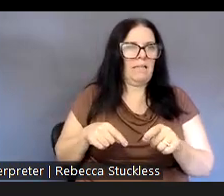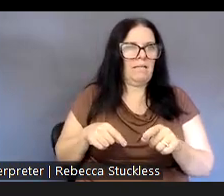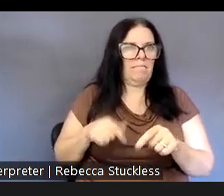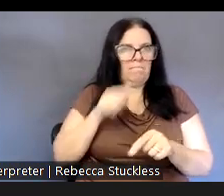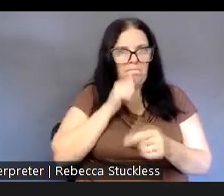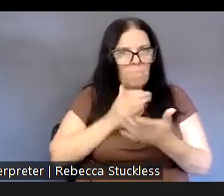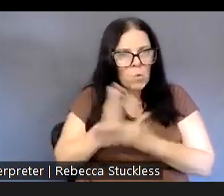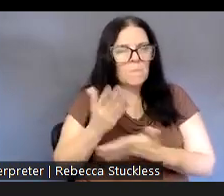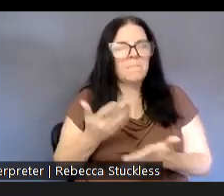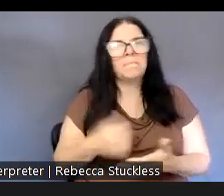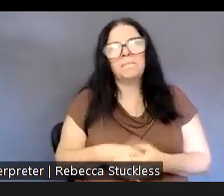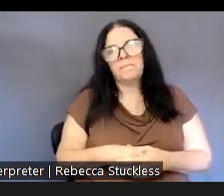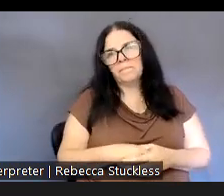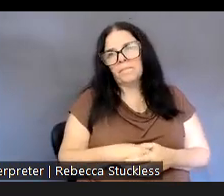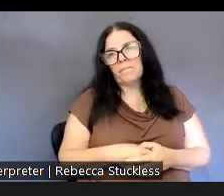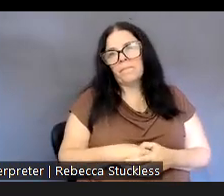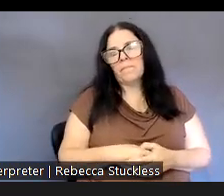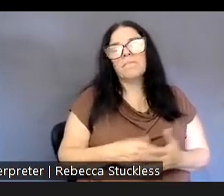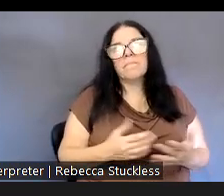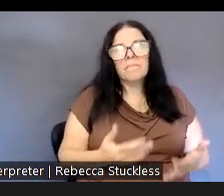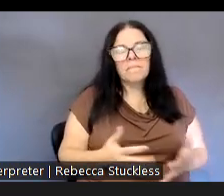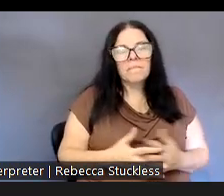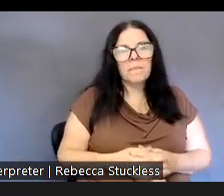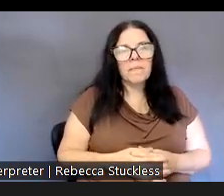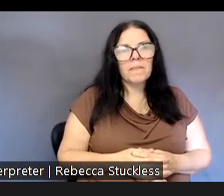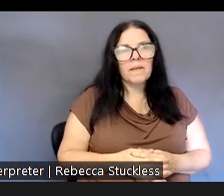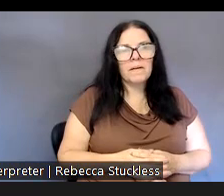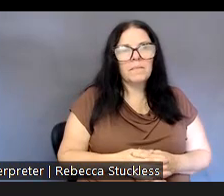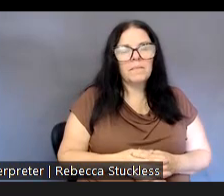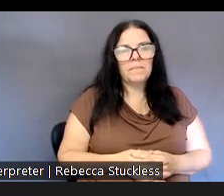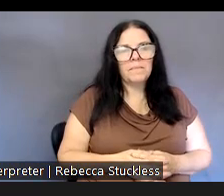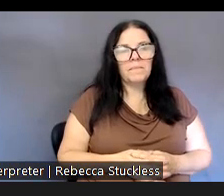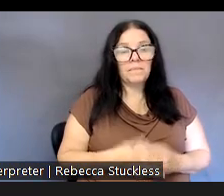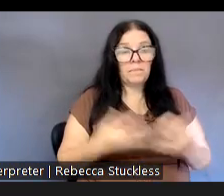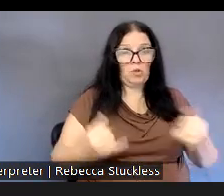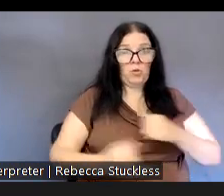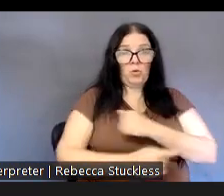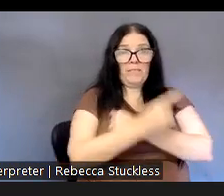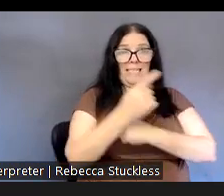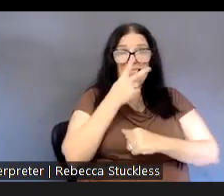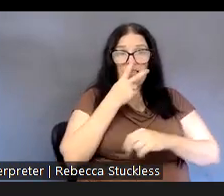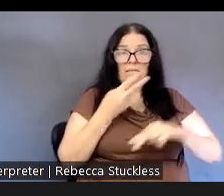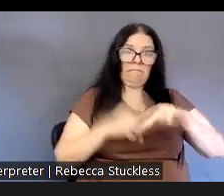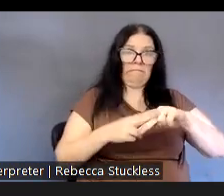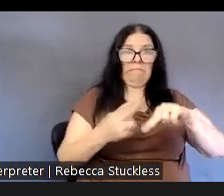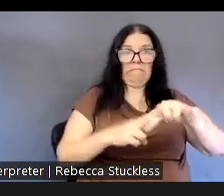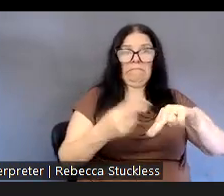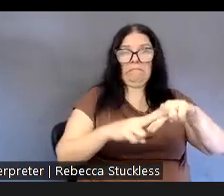And one concern about the rising tide of CSJ in